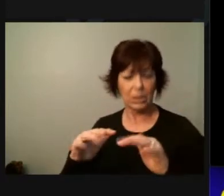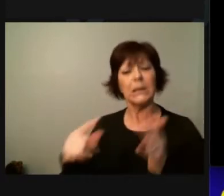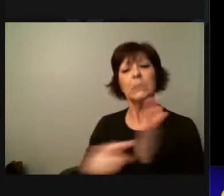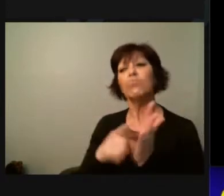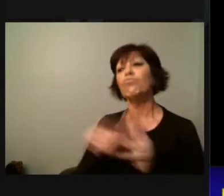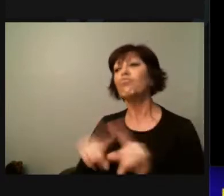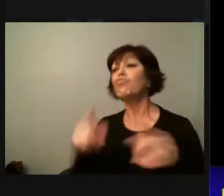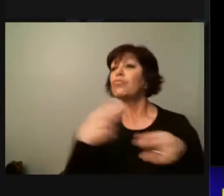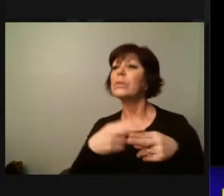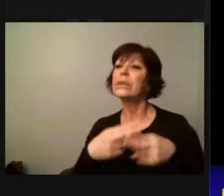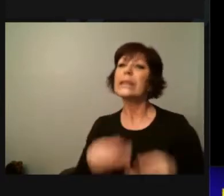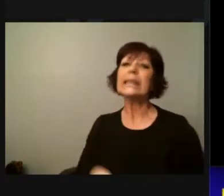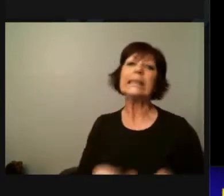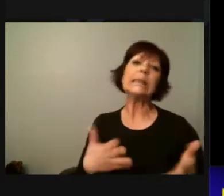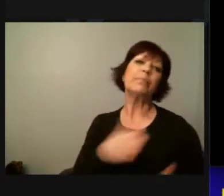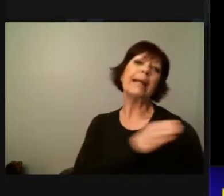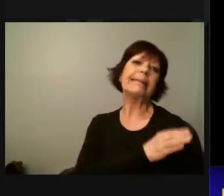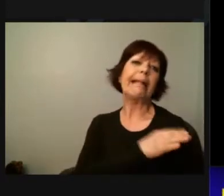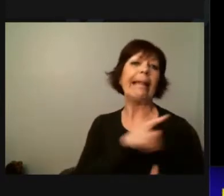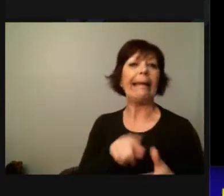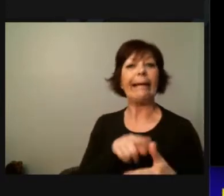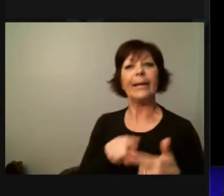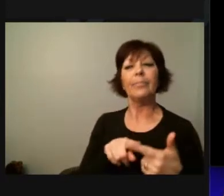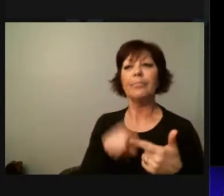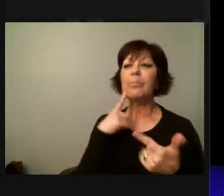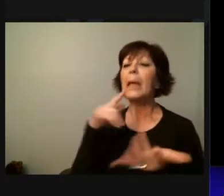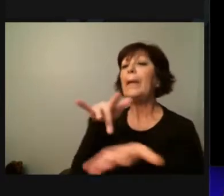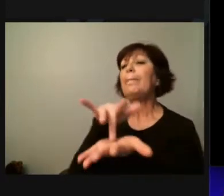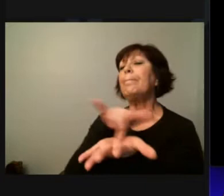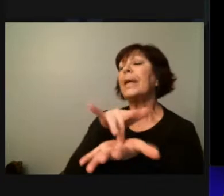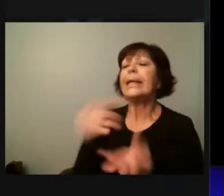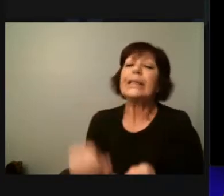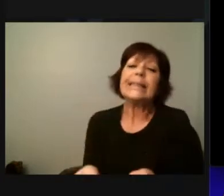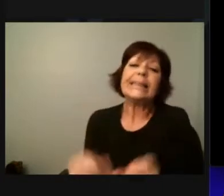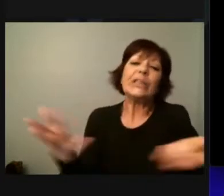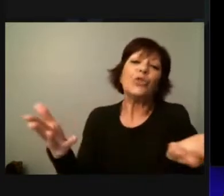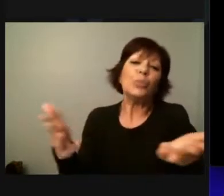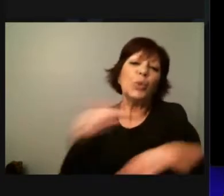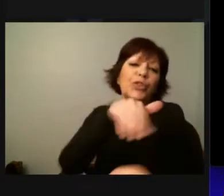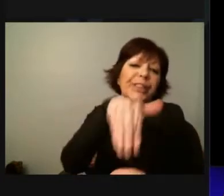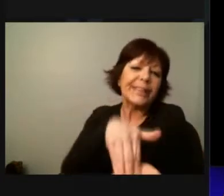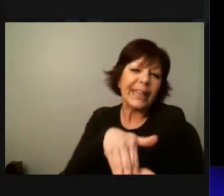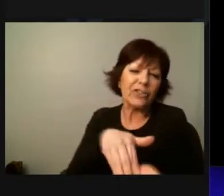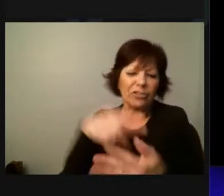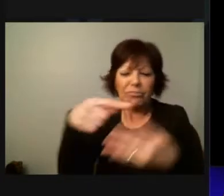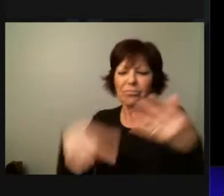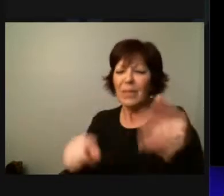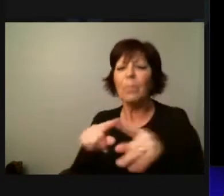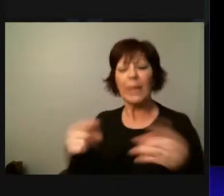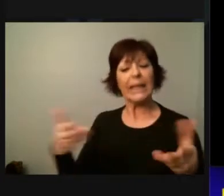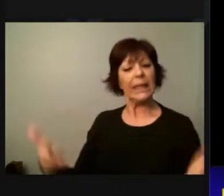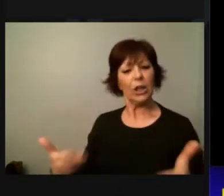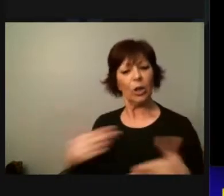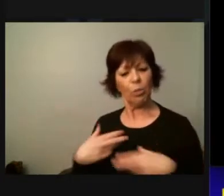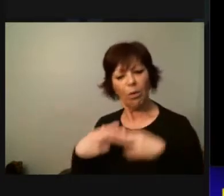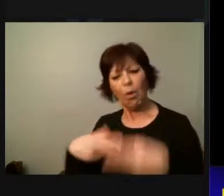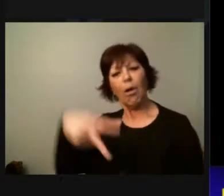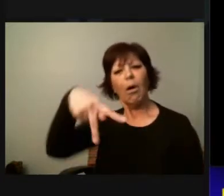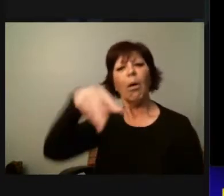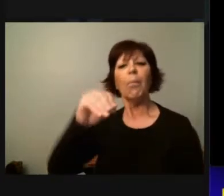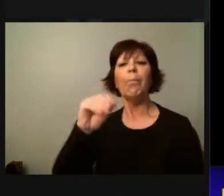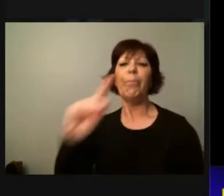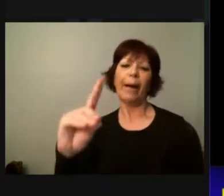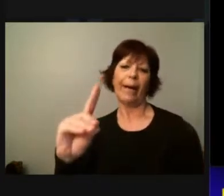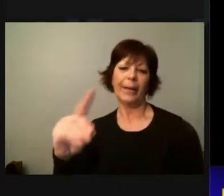like a dispensing clinic, a medication distribution center. But here in Erie County, we refer to them